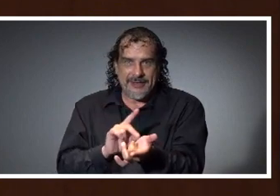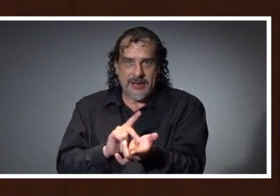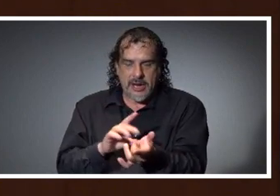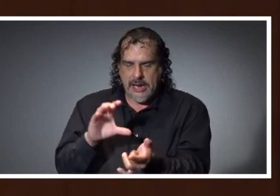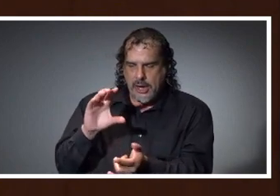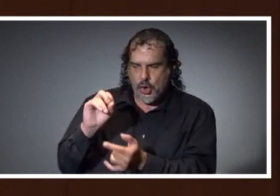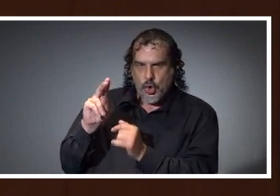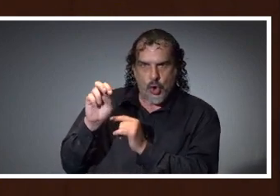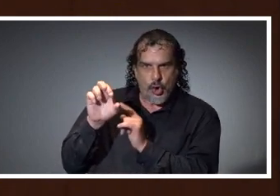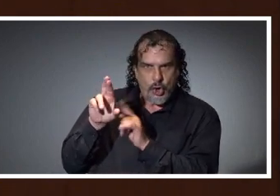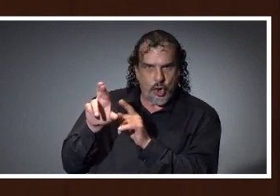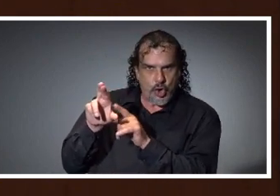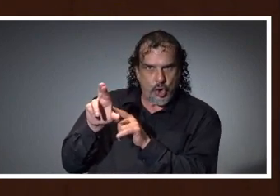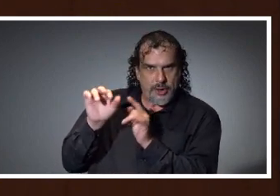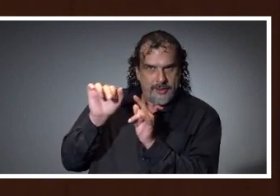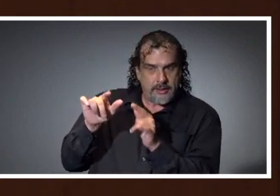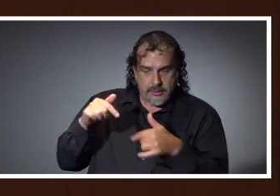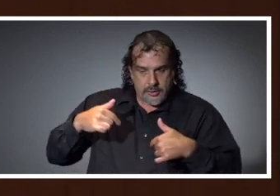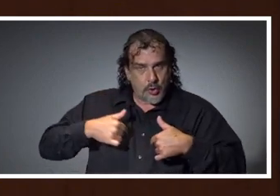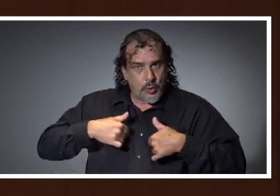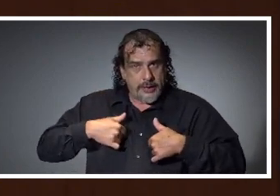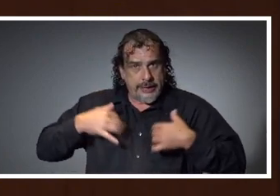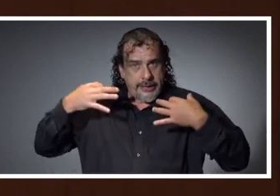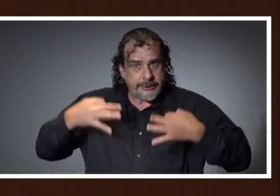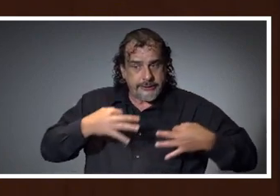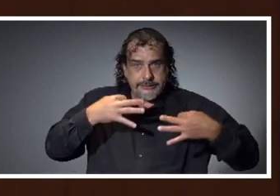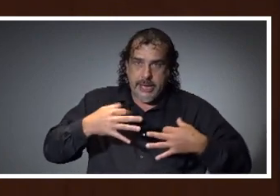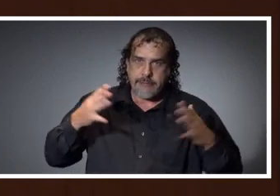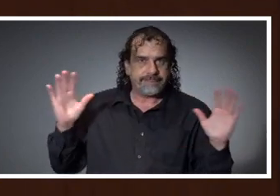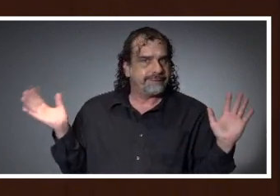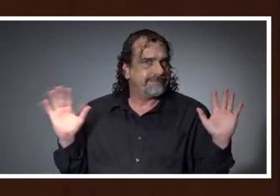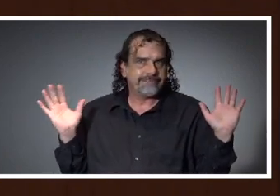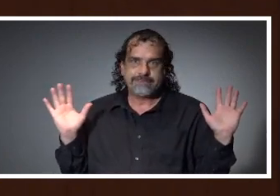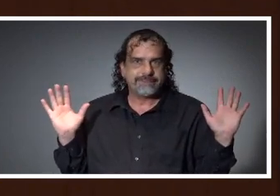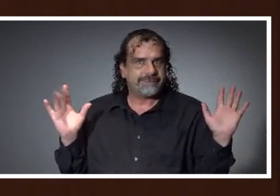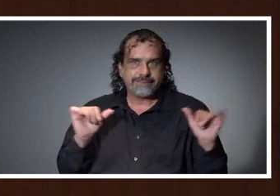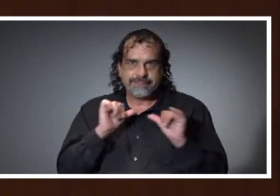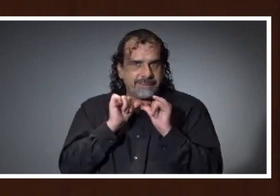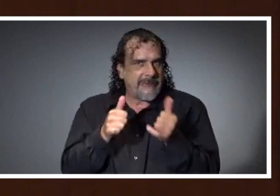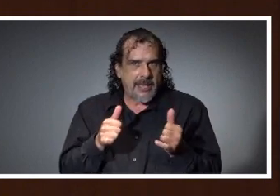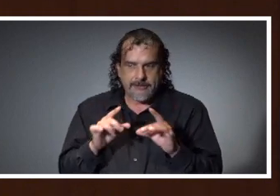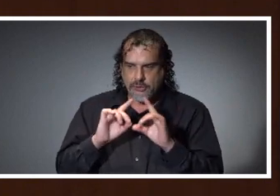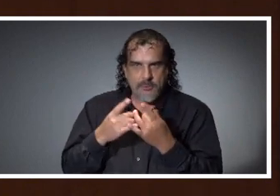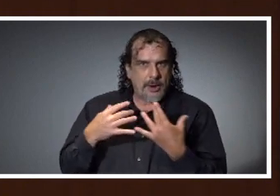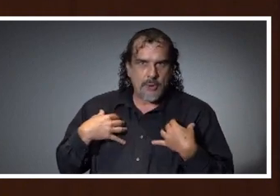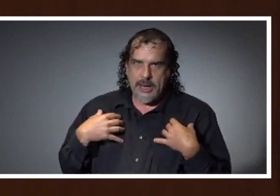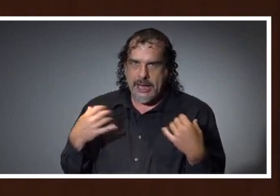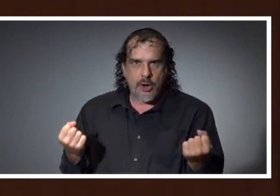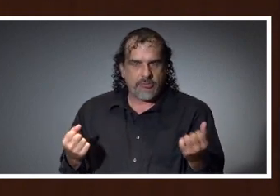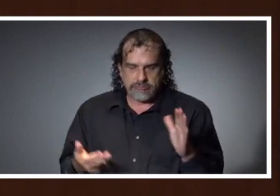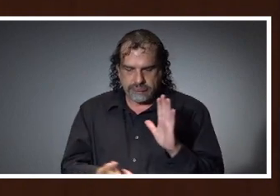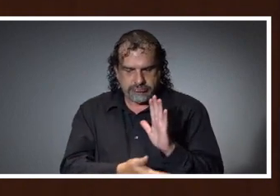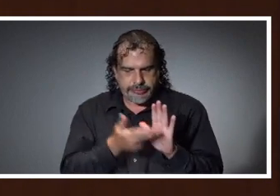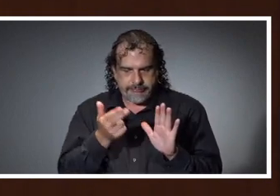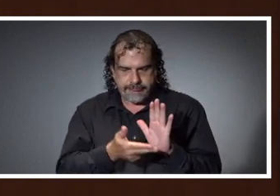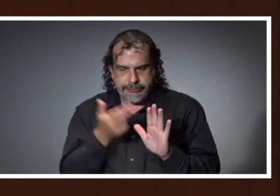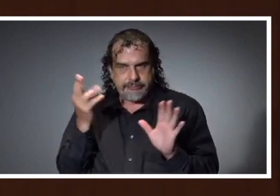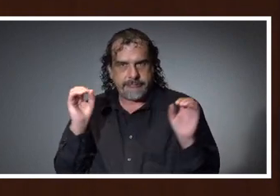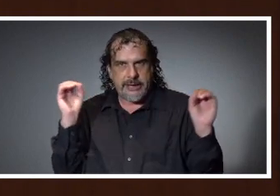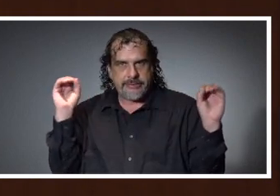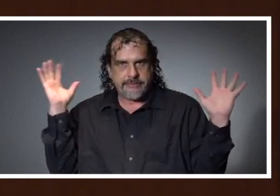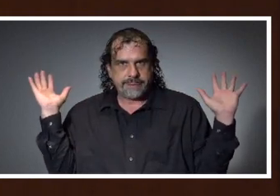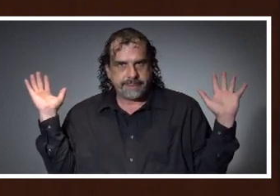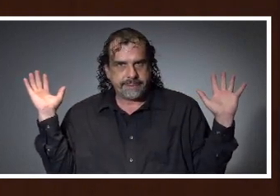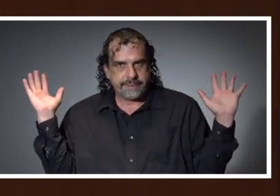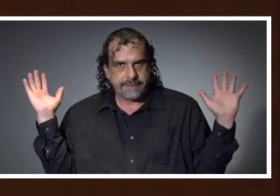coroners. We have no role in assigning cause of death on the death certificates. And sometimes if we